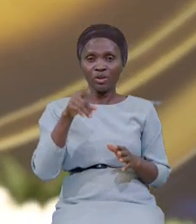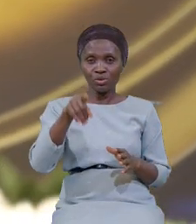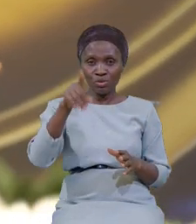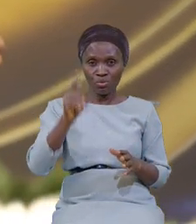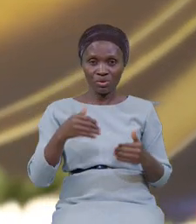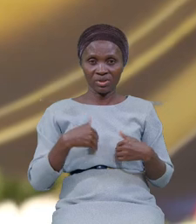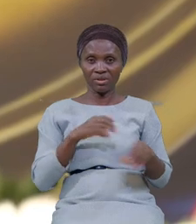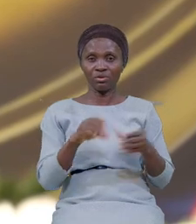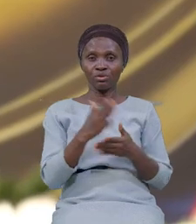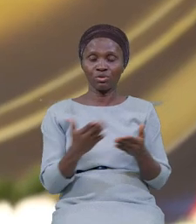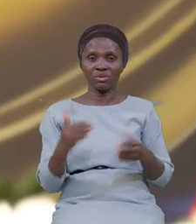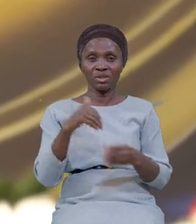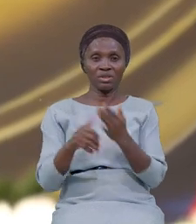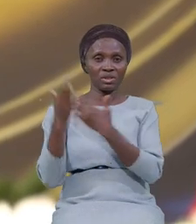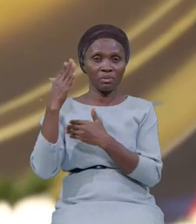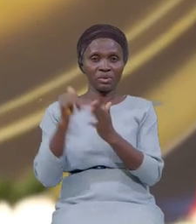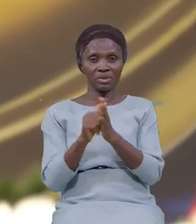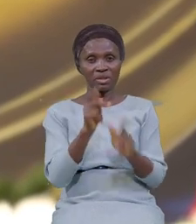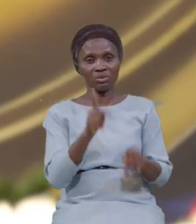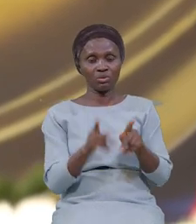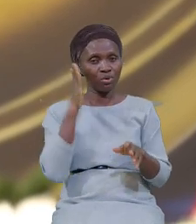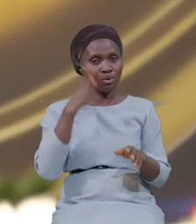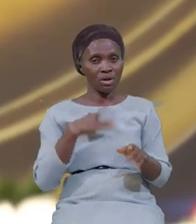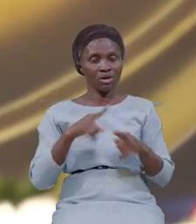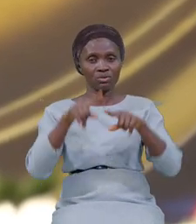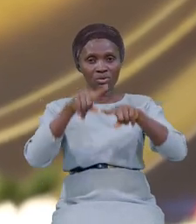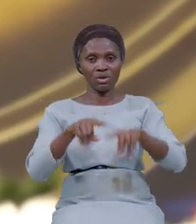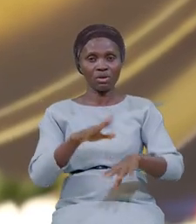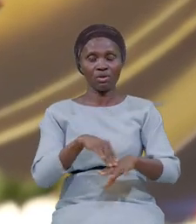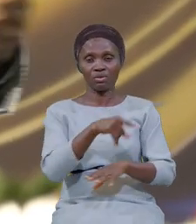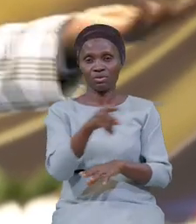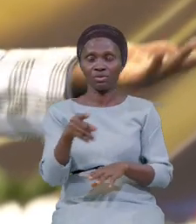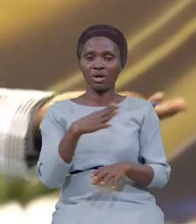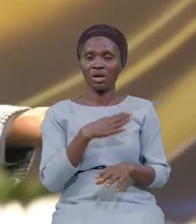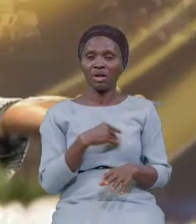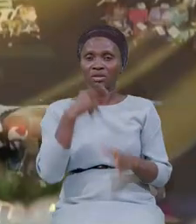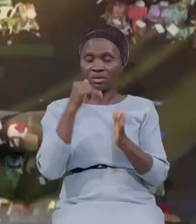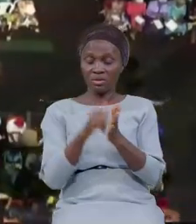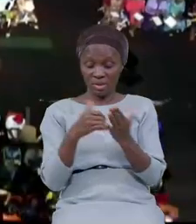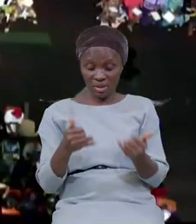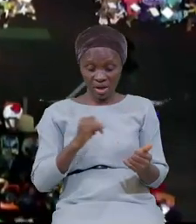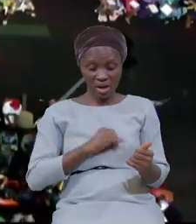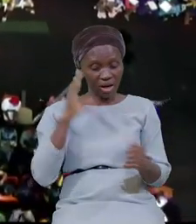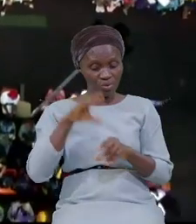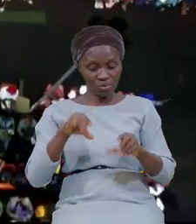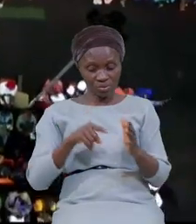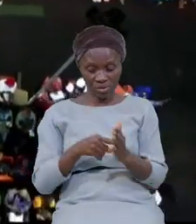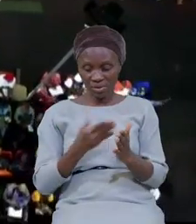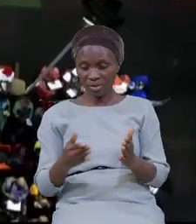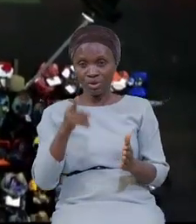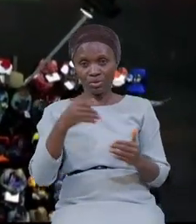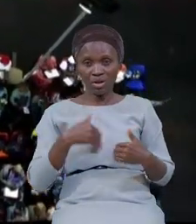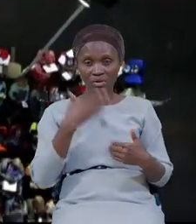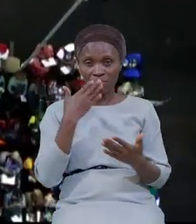you. That if you say, now, I'm going to do this, you have the history, you have the background,